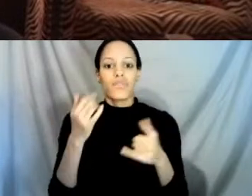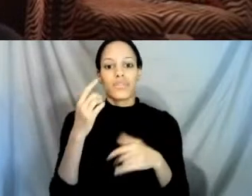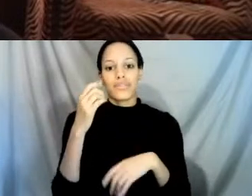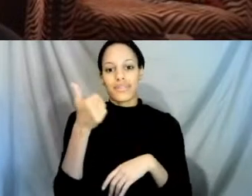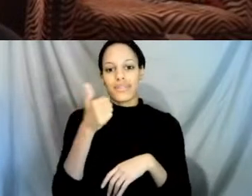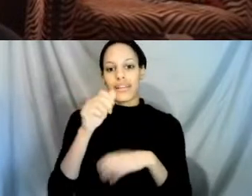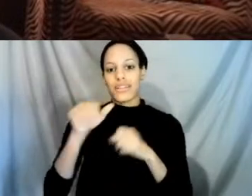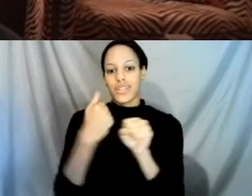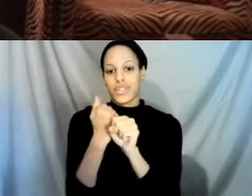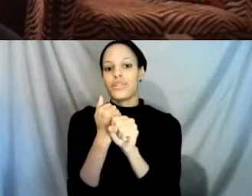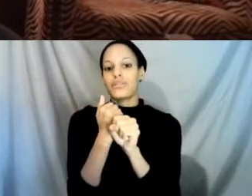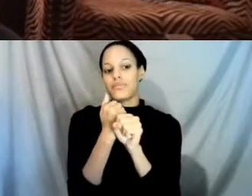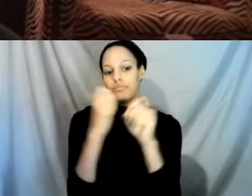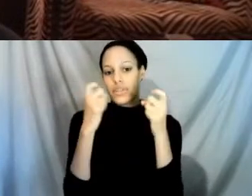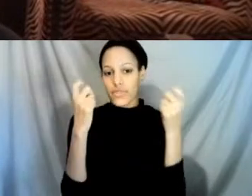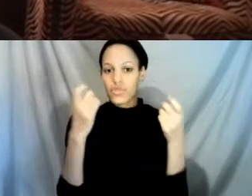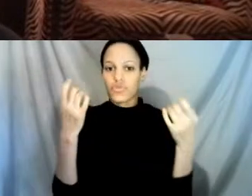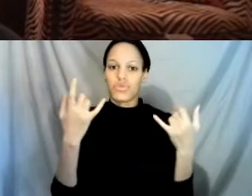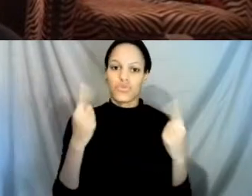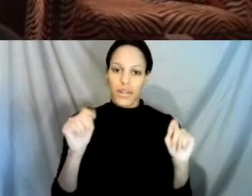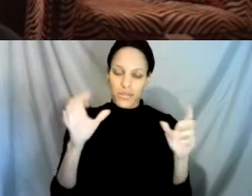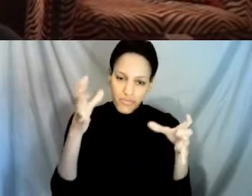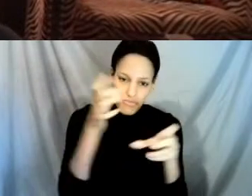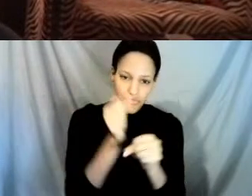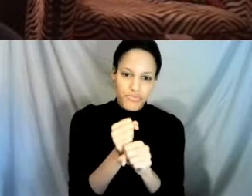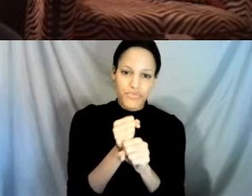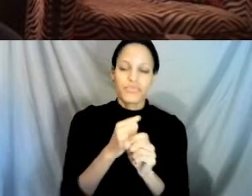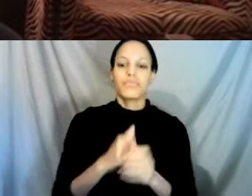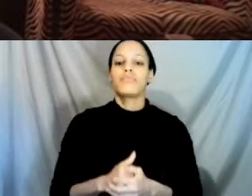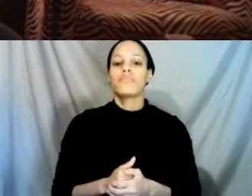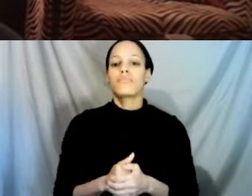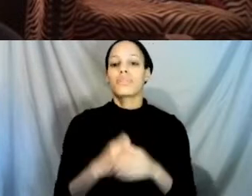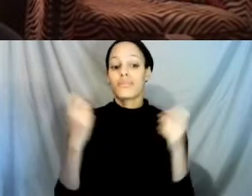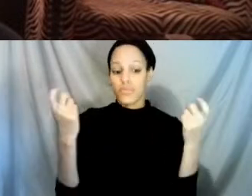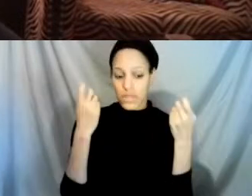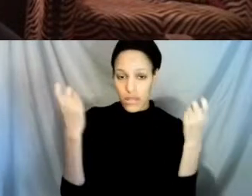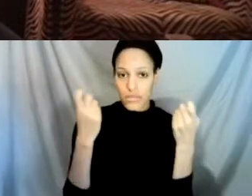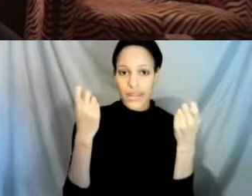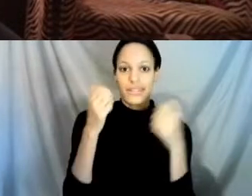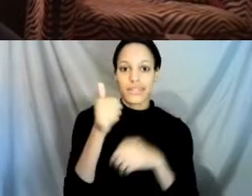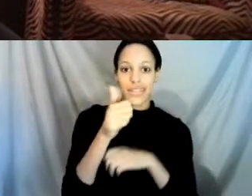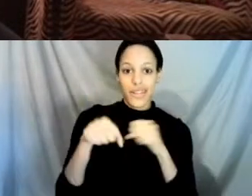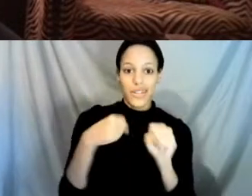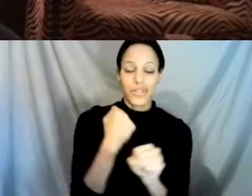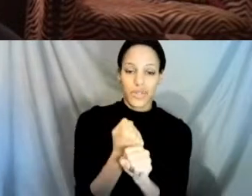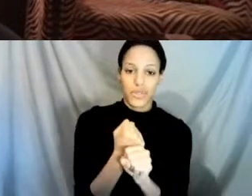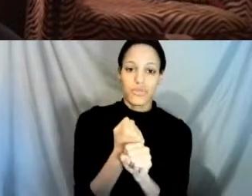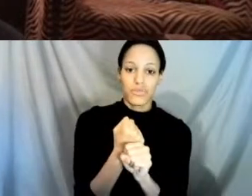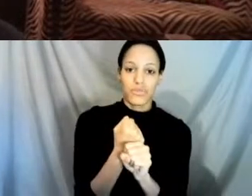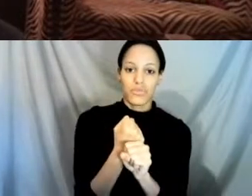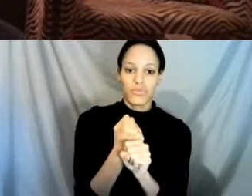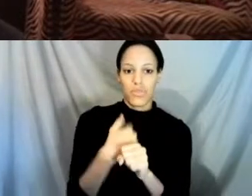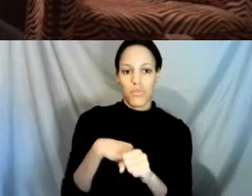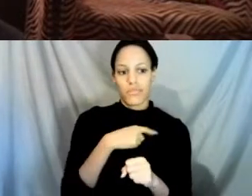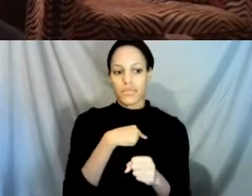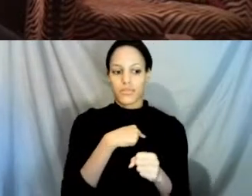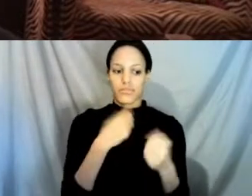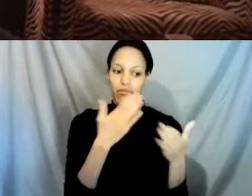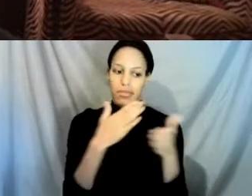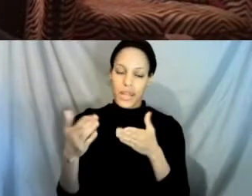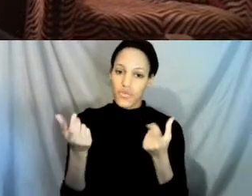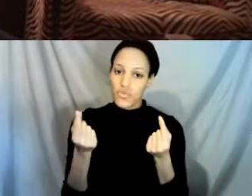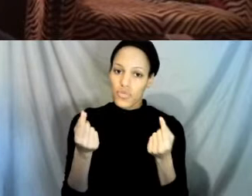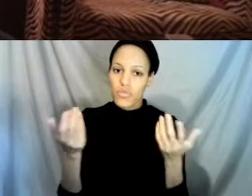are celebrating 10 years. And so as creatives do, we need to create. I created a docuseries,